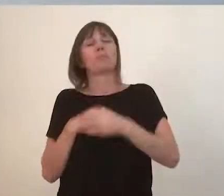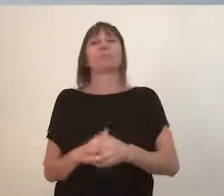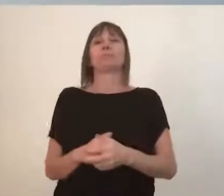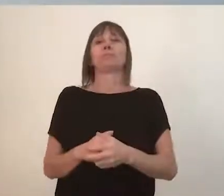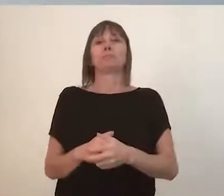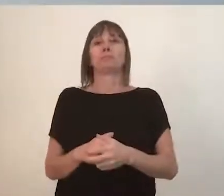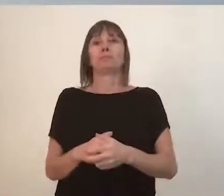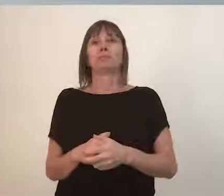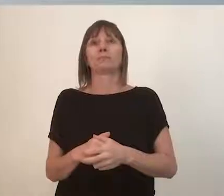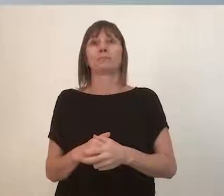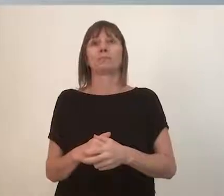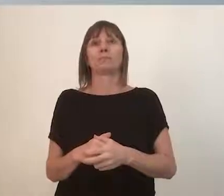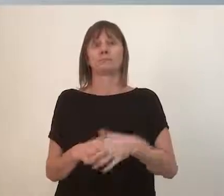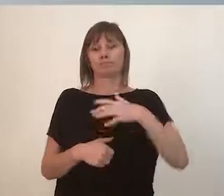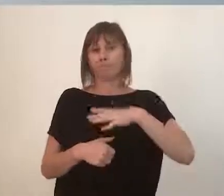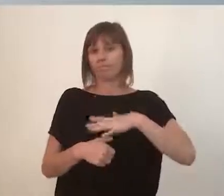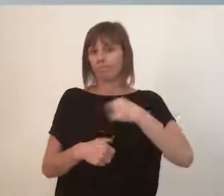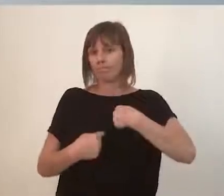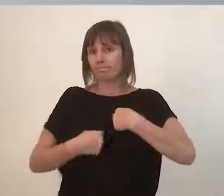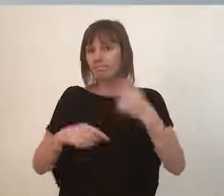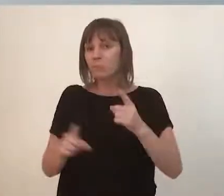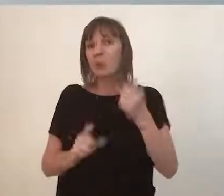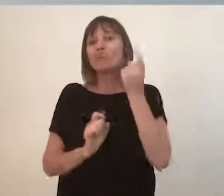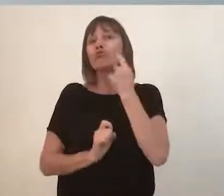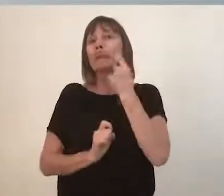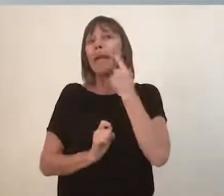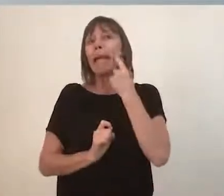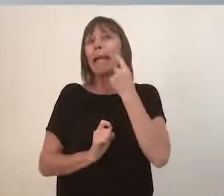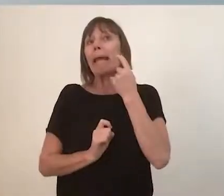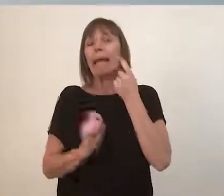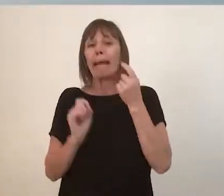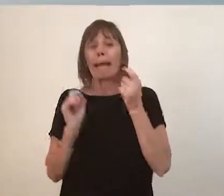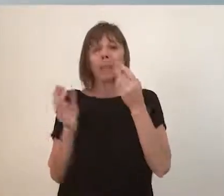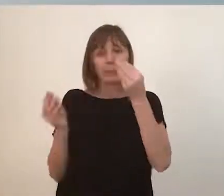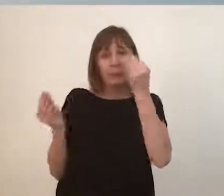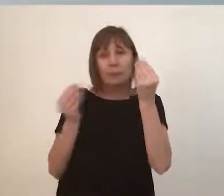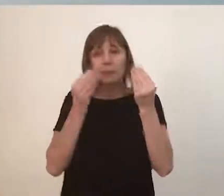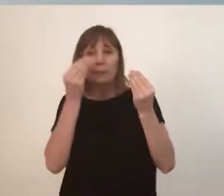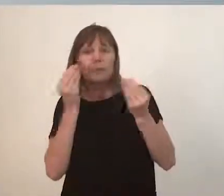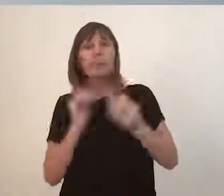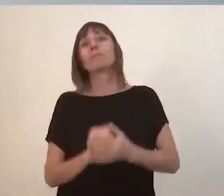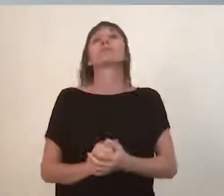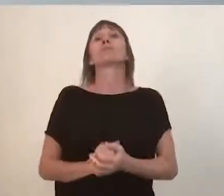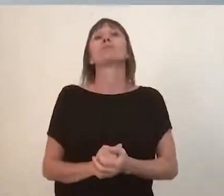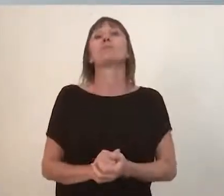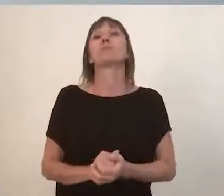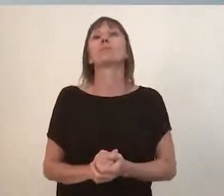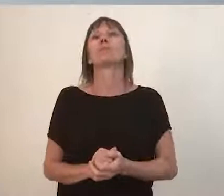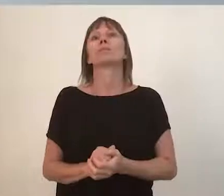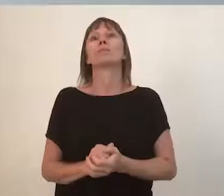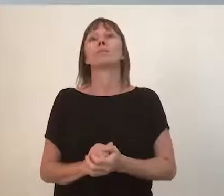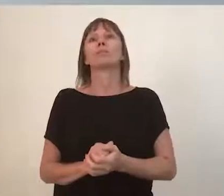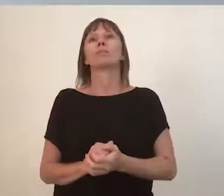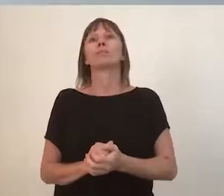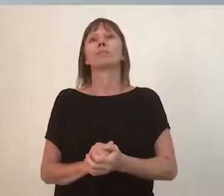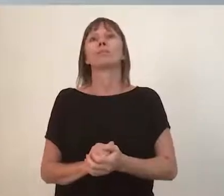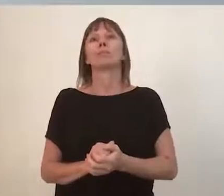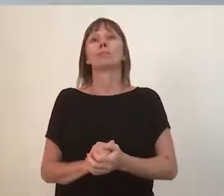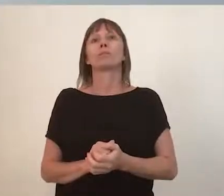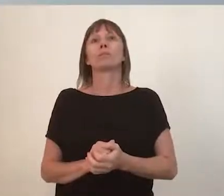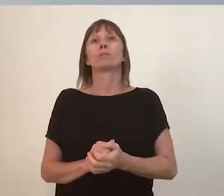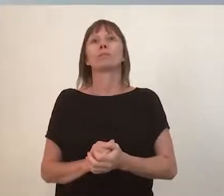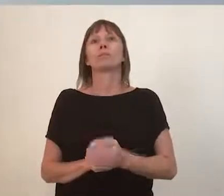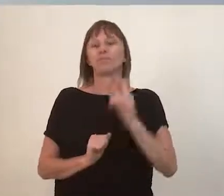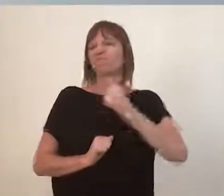so if you just start rubbing, the concealer will just rub off. And so my trick is to just gently diffuse the edges and leave